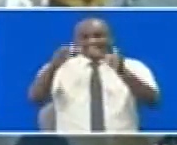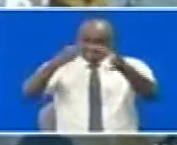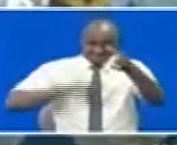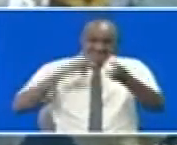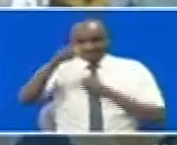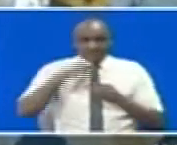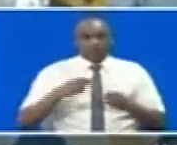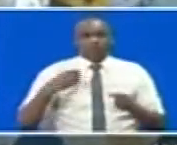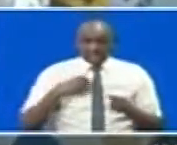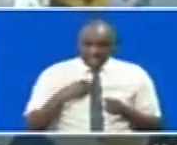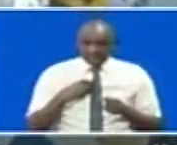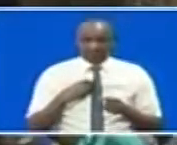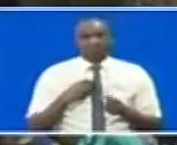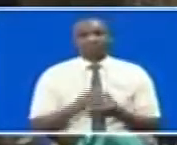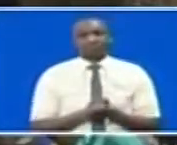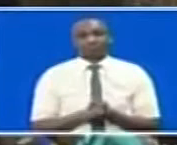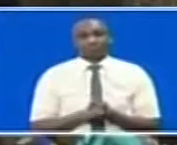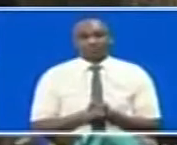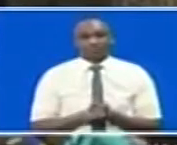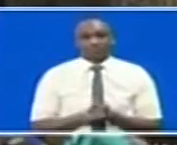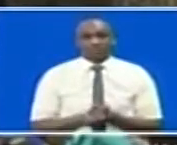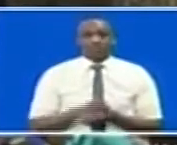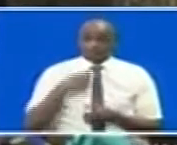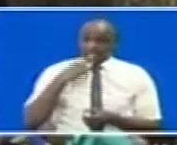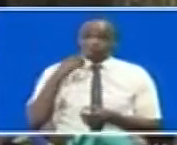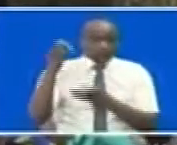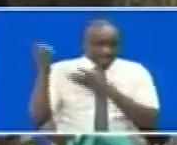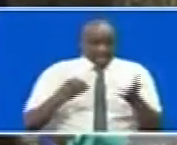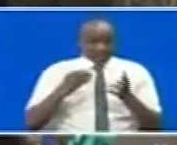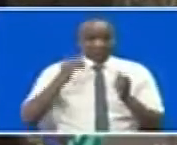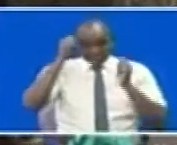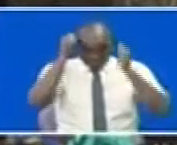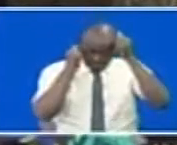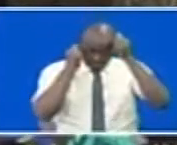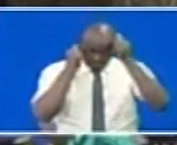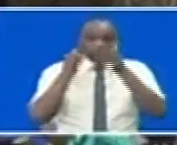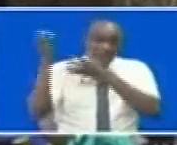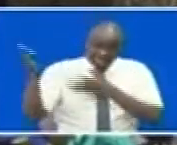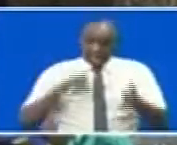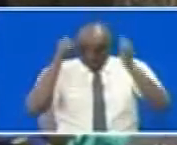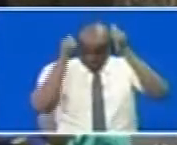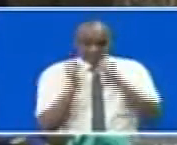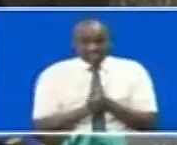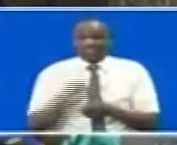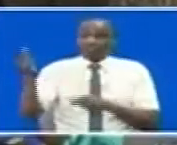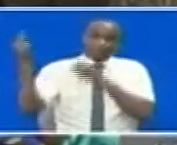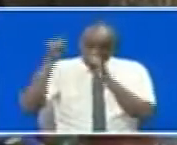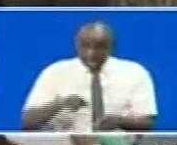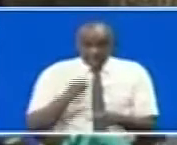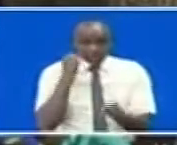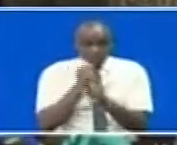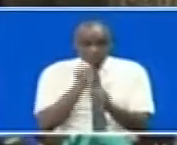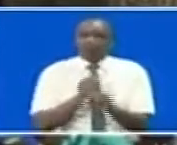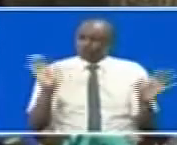have an armed government. We really welcome the KDF. We really welcome them. Let them come and do the